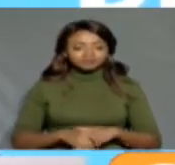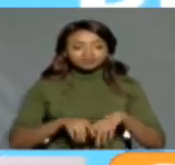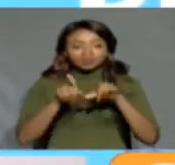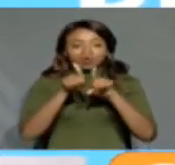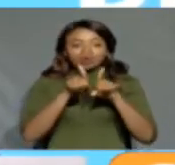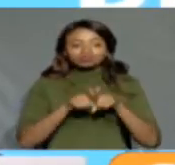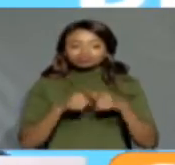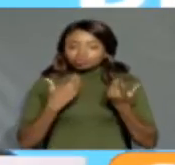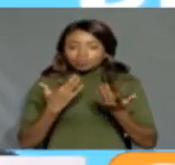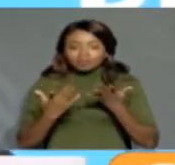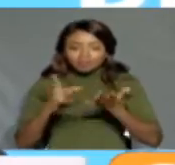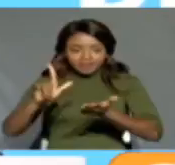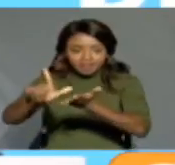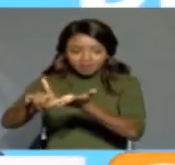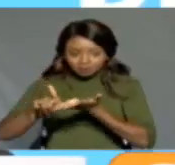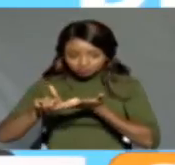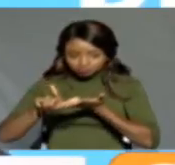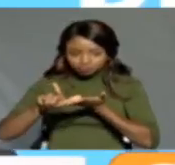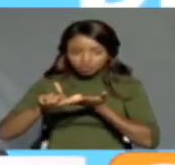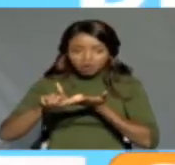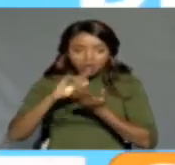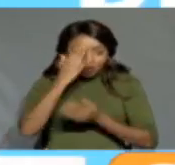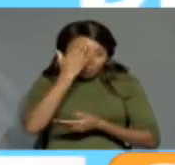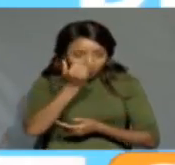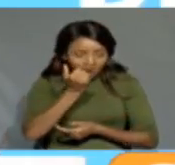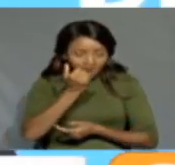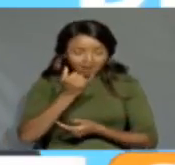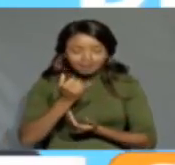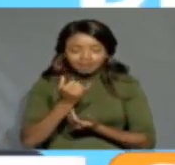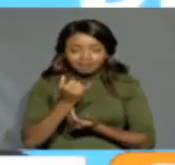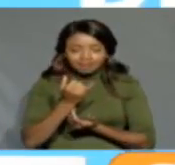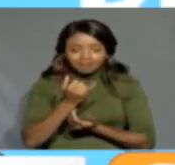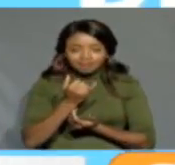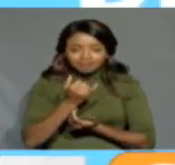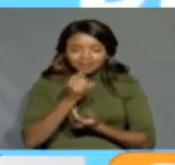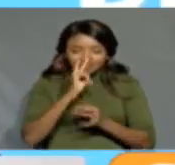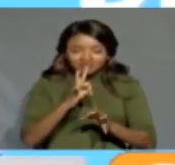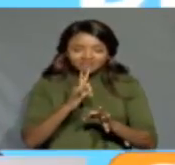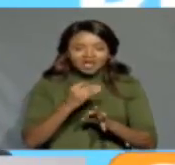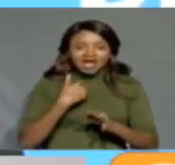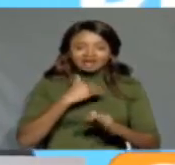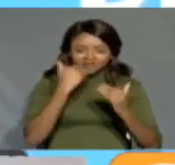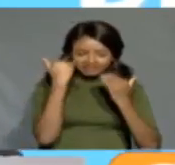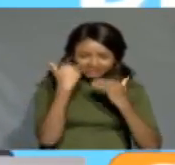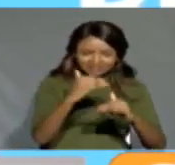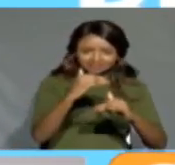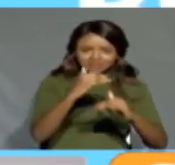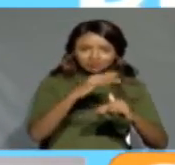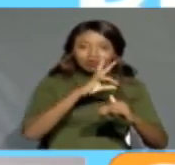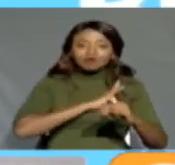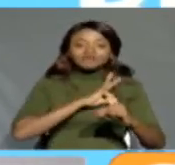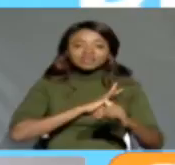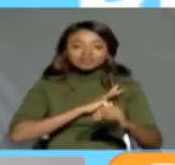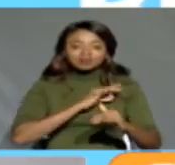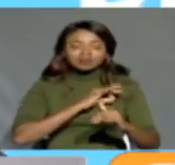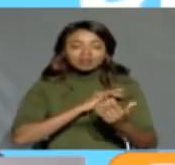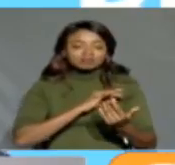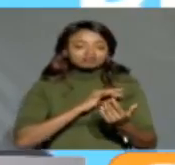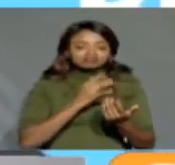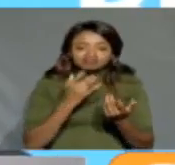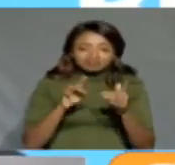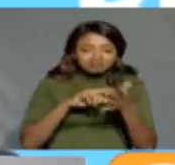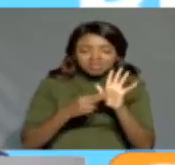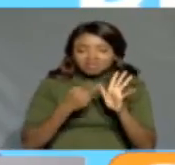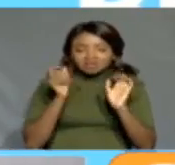availability of credit. With interest rate capping, people can't borrow. If they can borrow, then